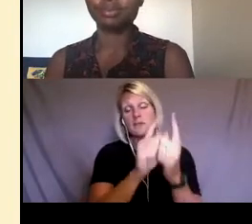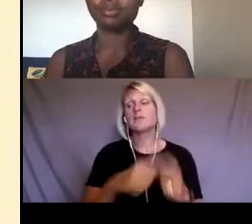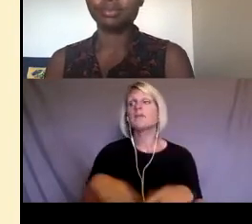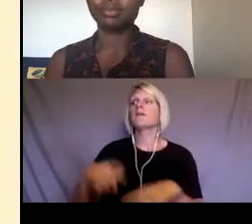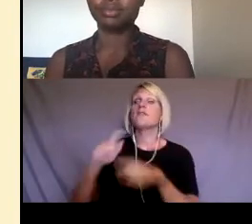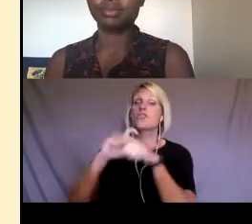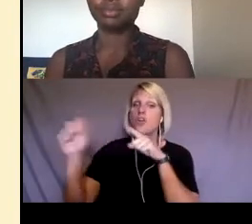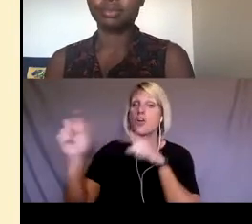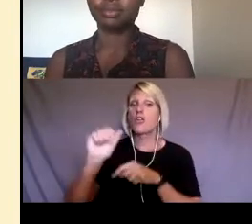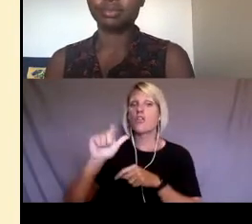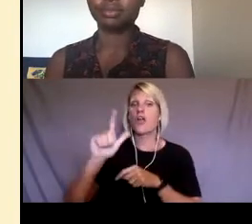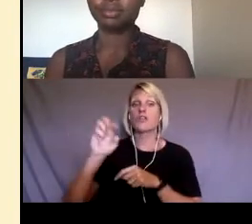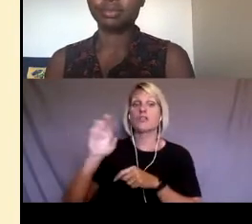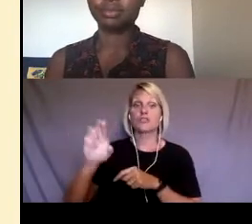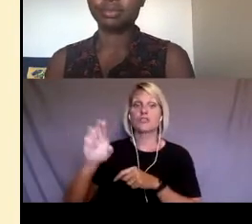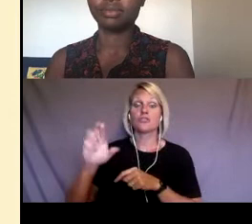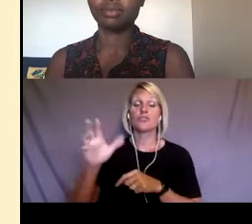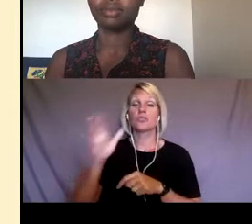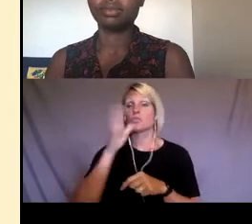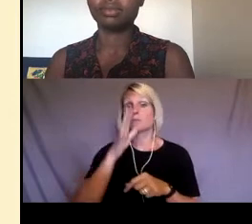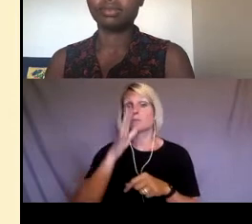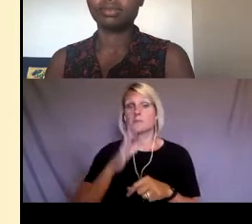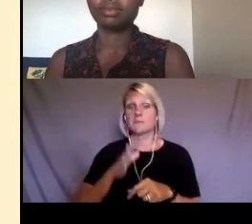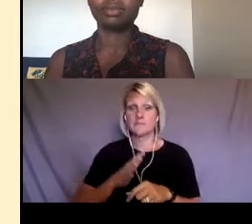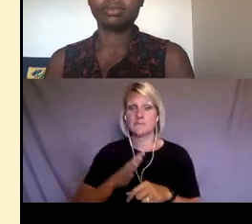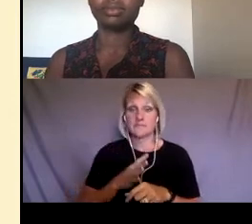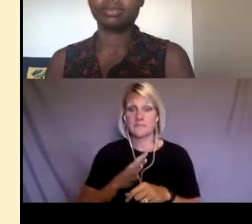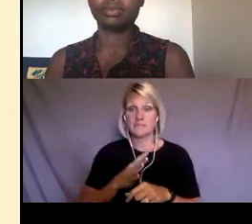Cox here in my residential neighborhood. She mailed one of